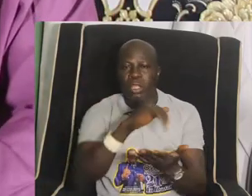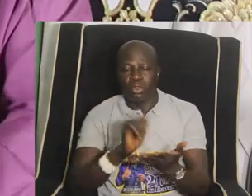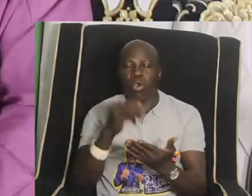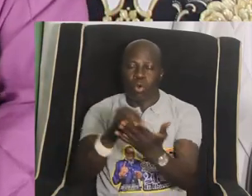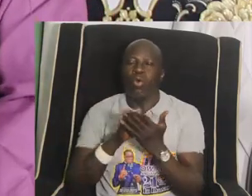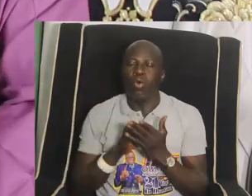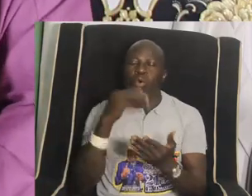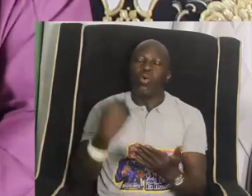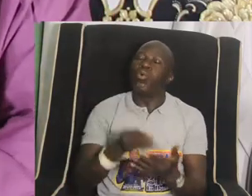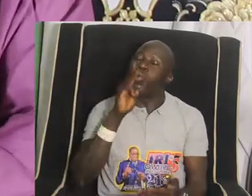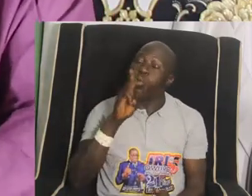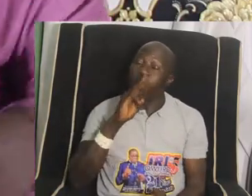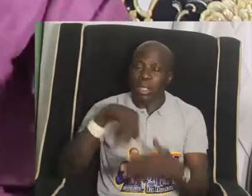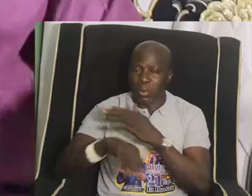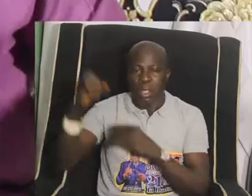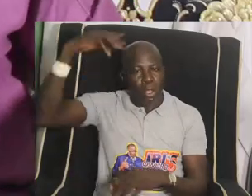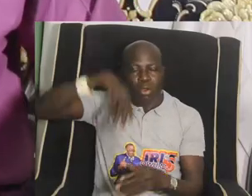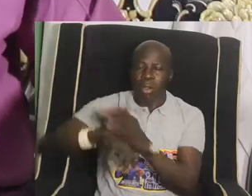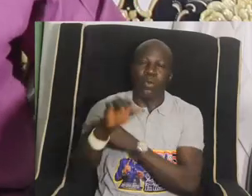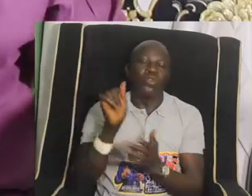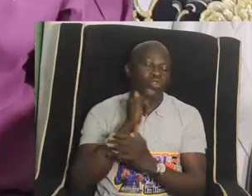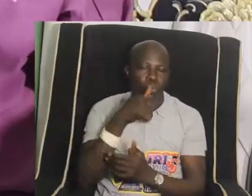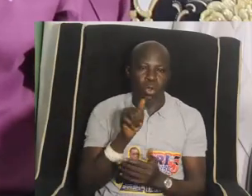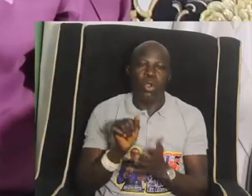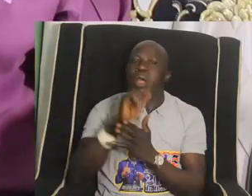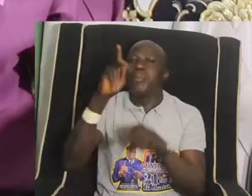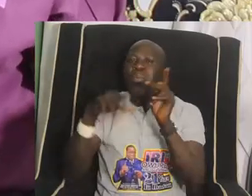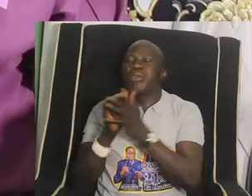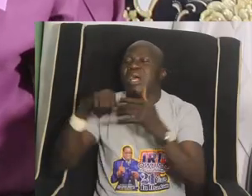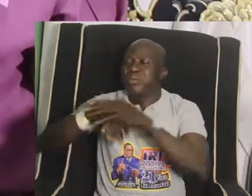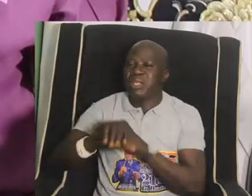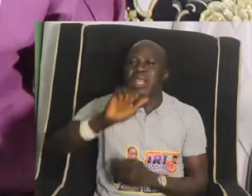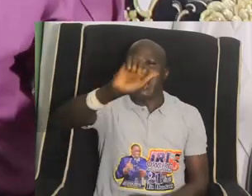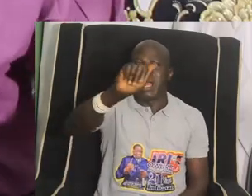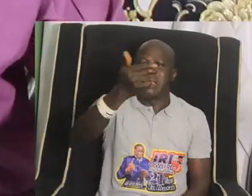your Peru Golong. By the glory of God. Tomorrow.